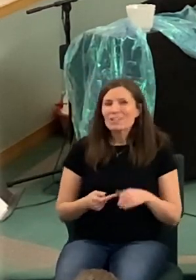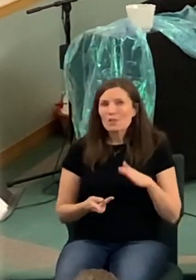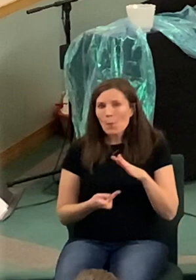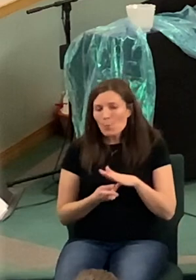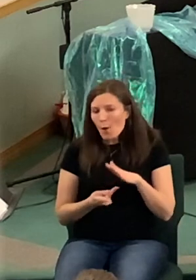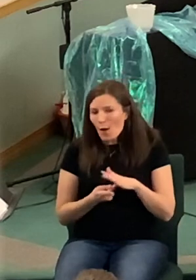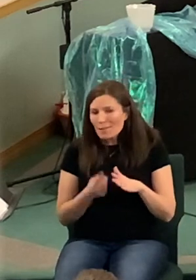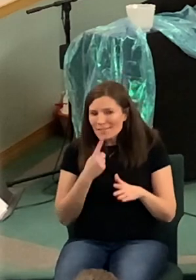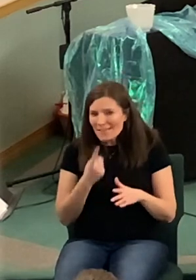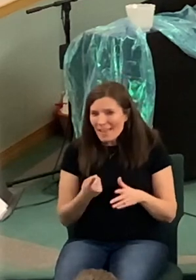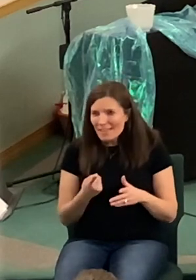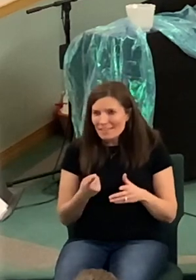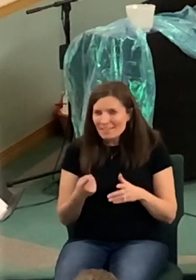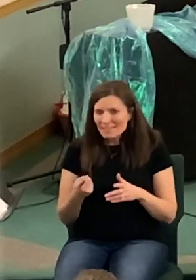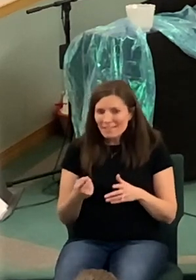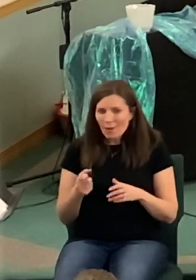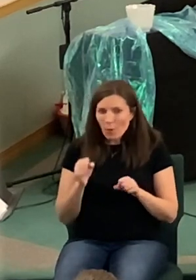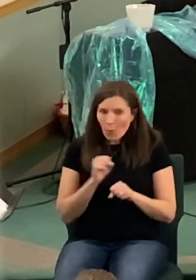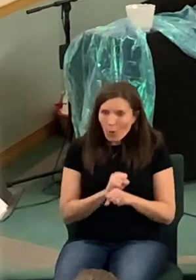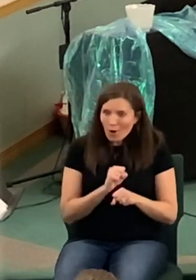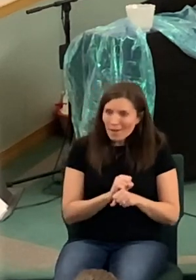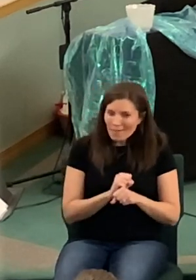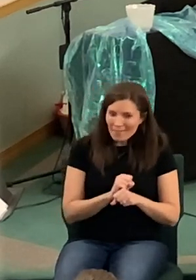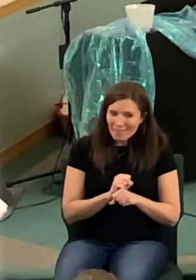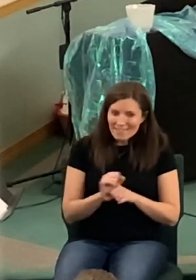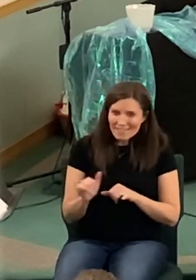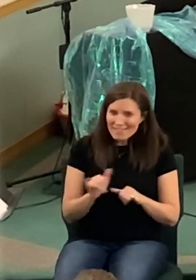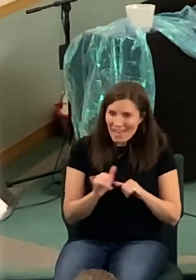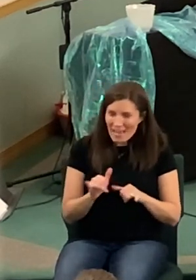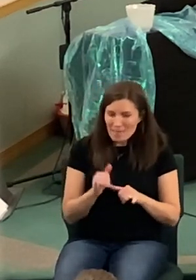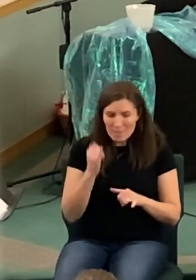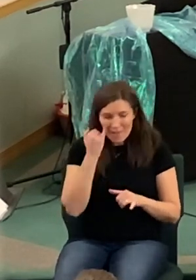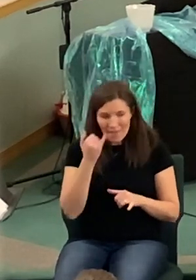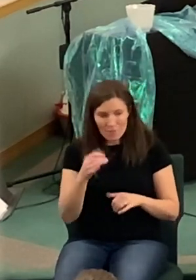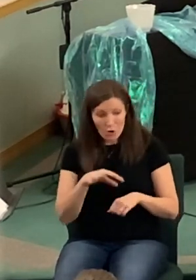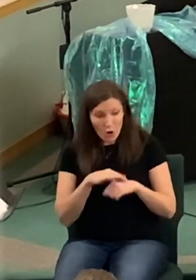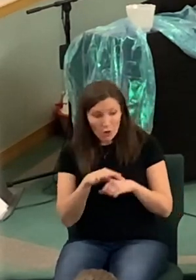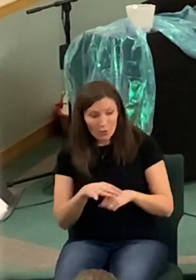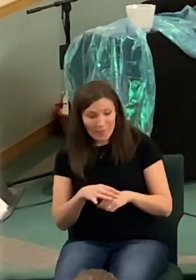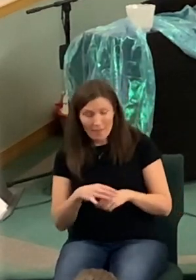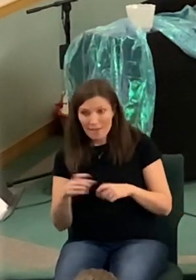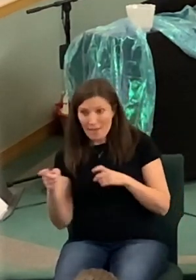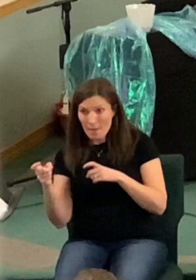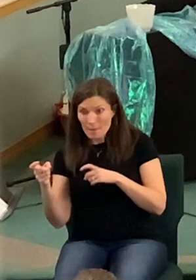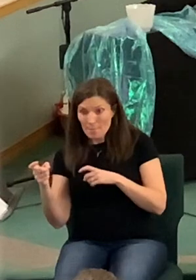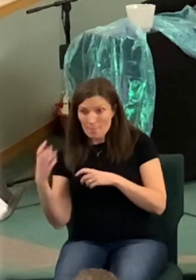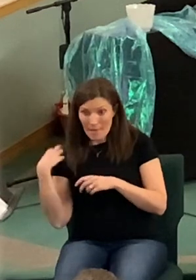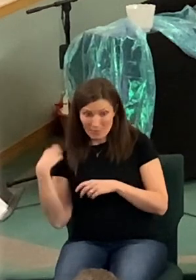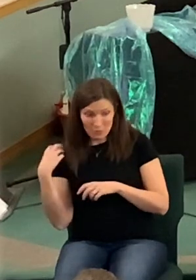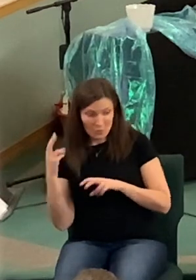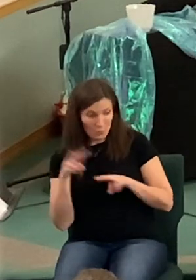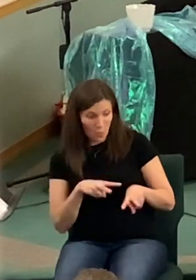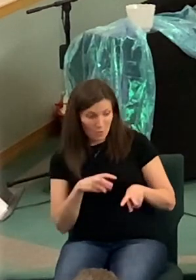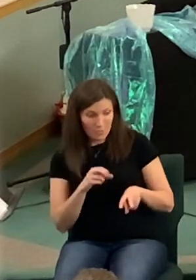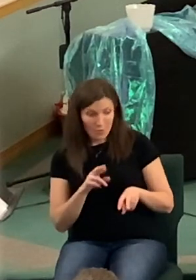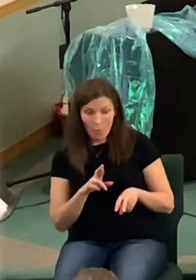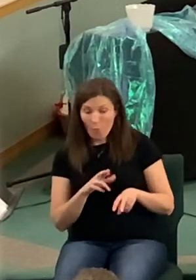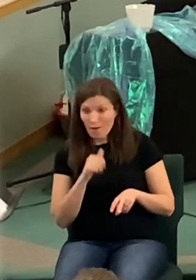heart, do the same work just as hard, whether your earthly master is watching or